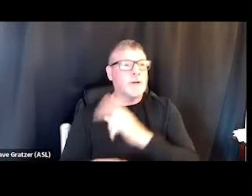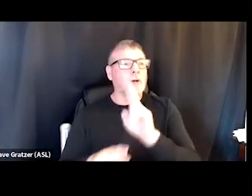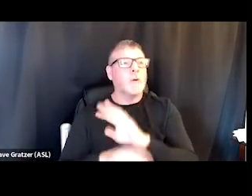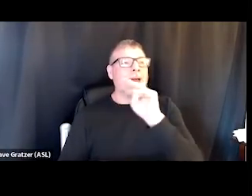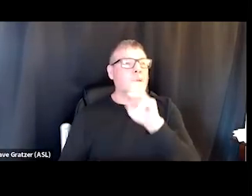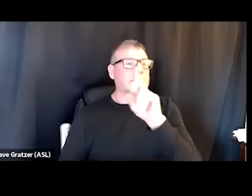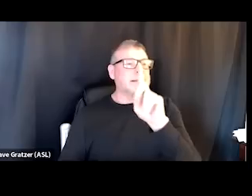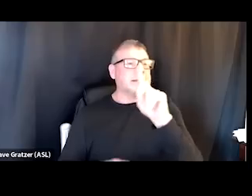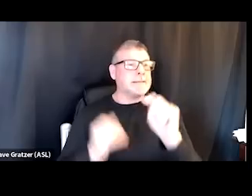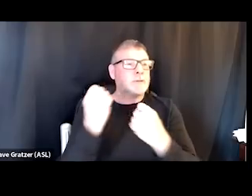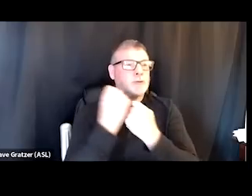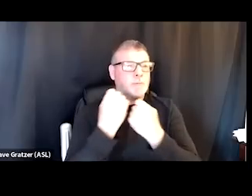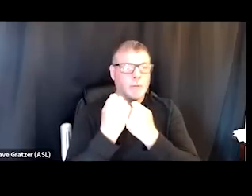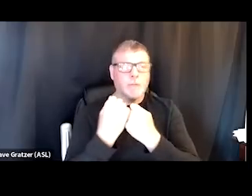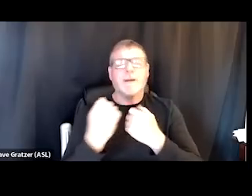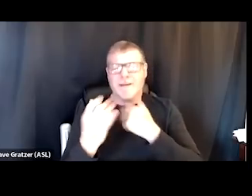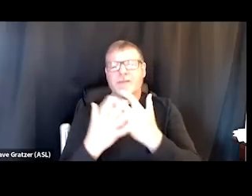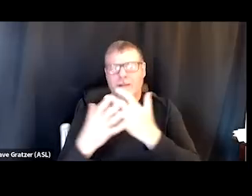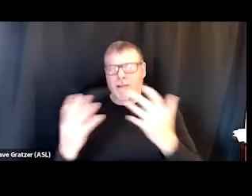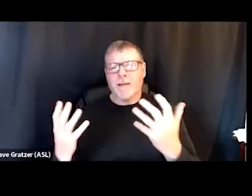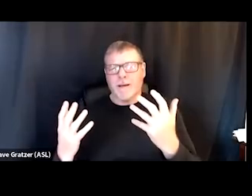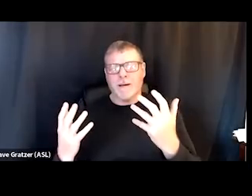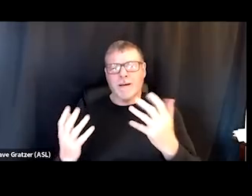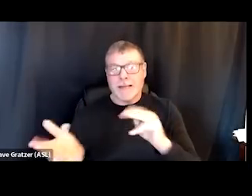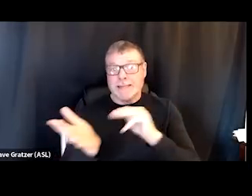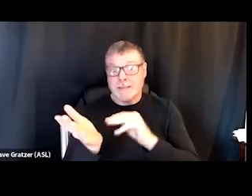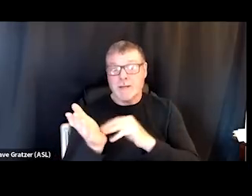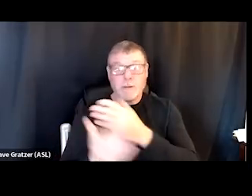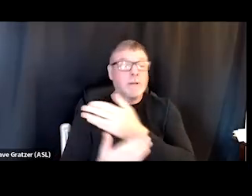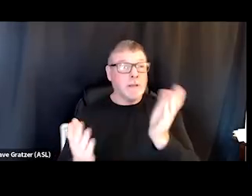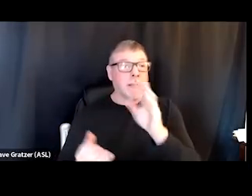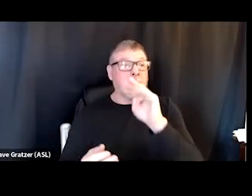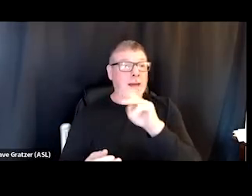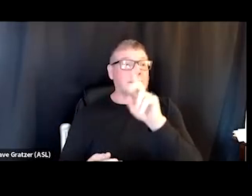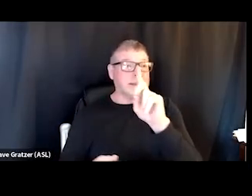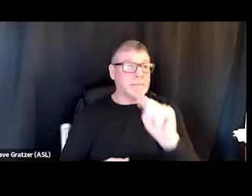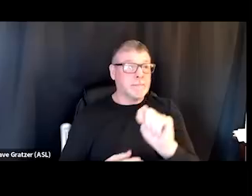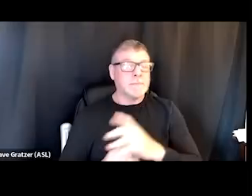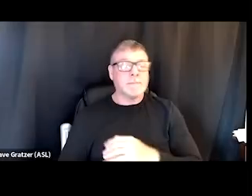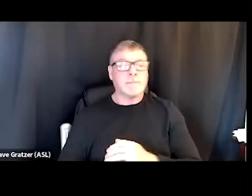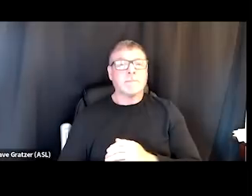of, our providers do provide MDT,